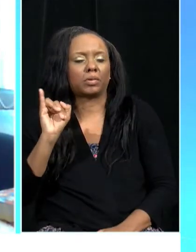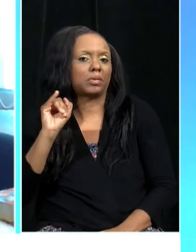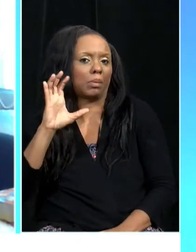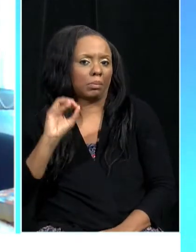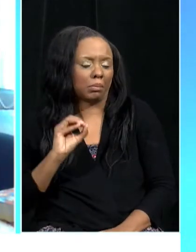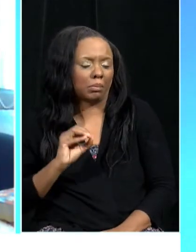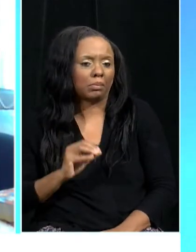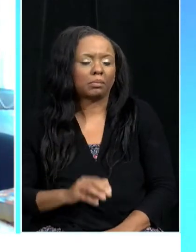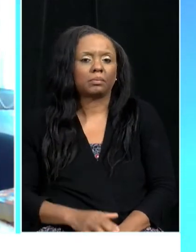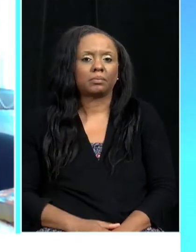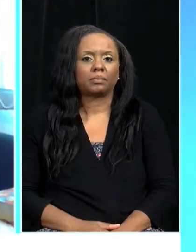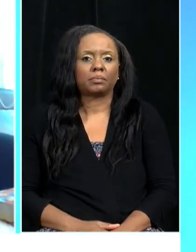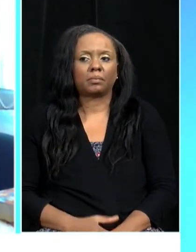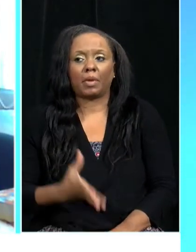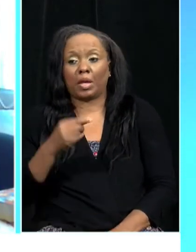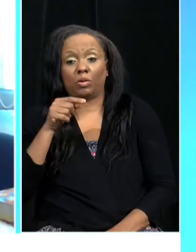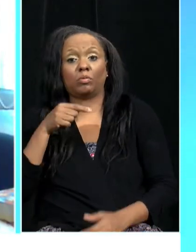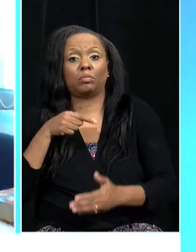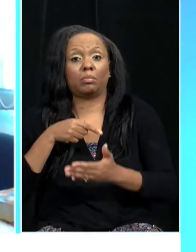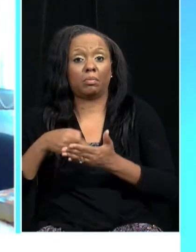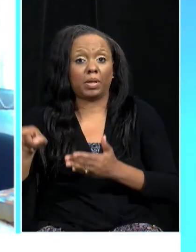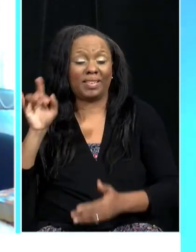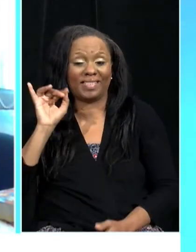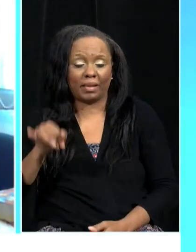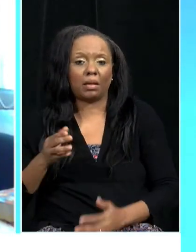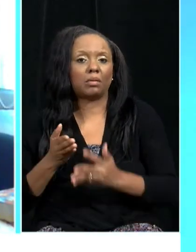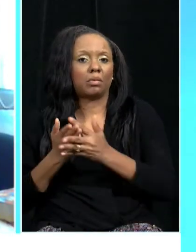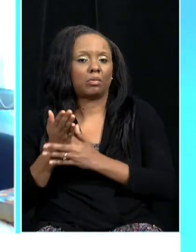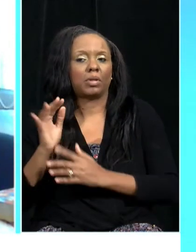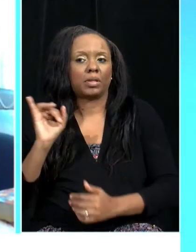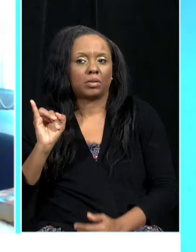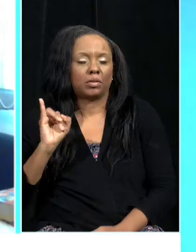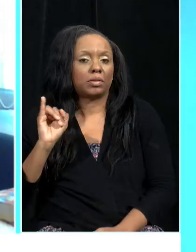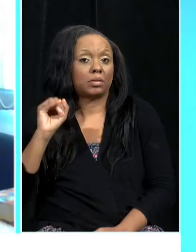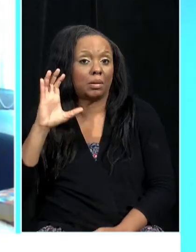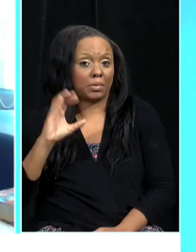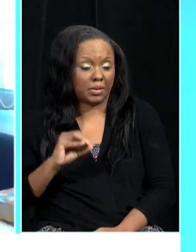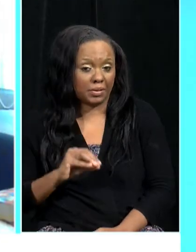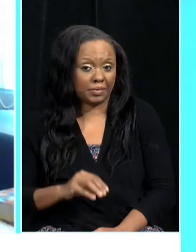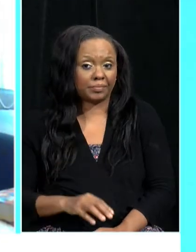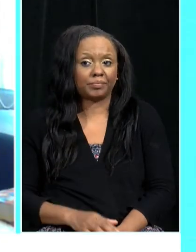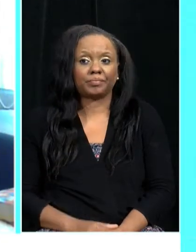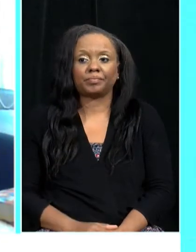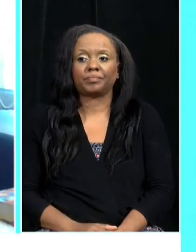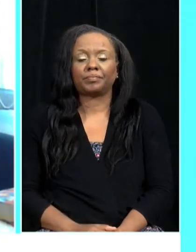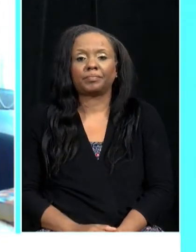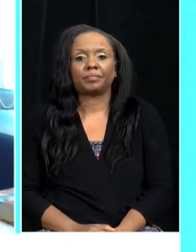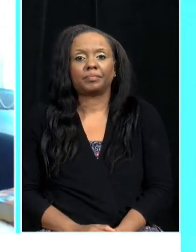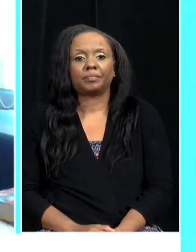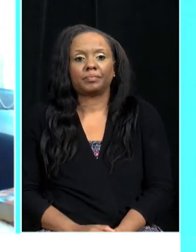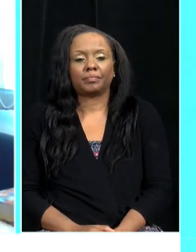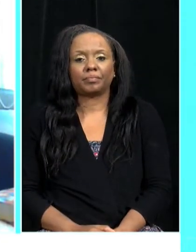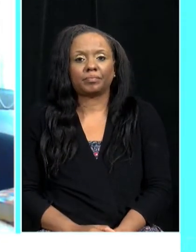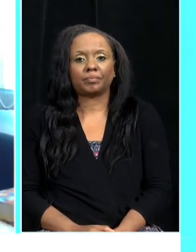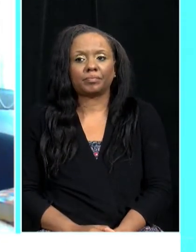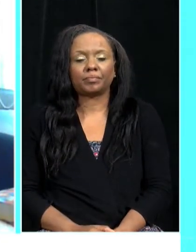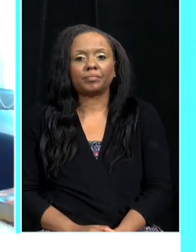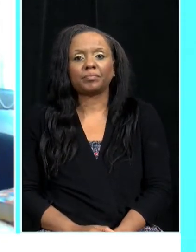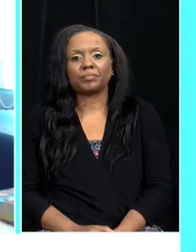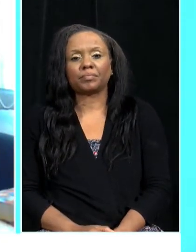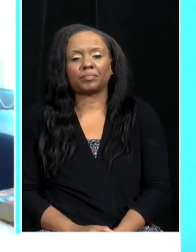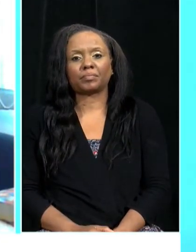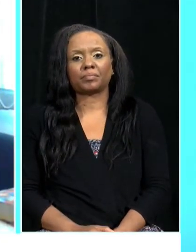and so on, and you make your contribution. Remember that the fund would be saying to us